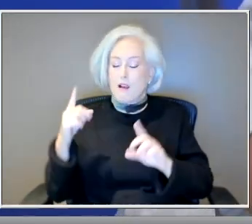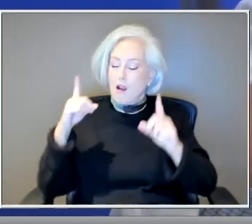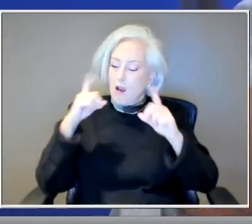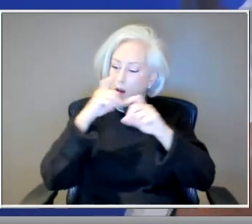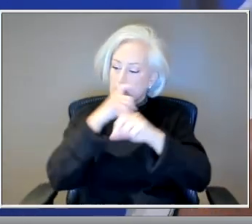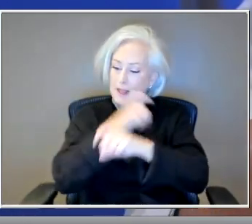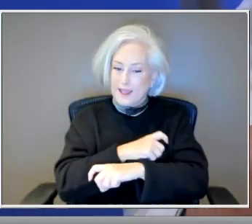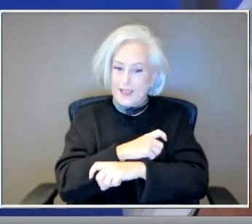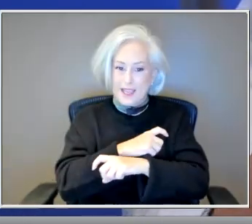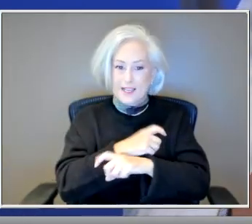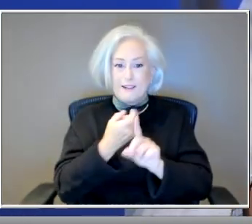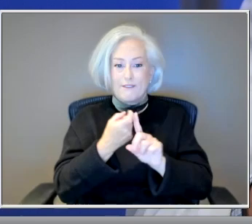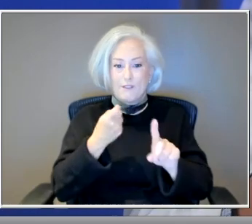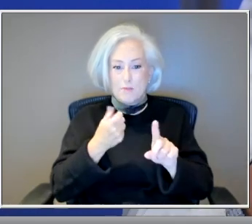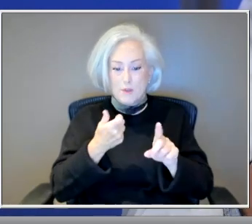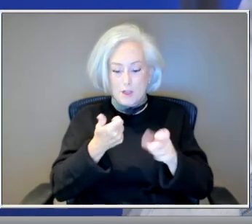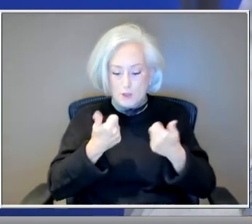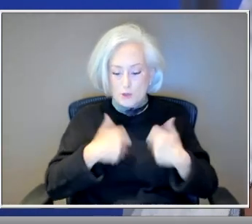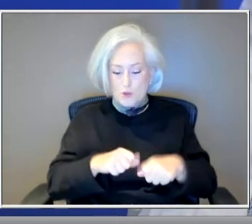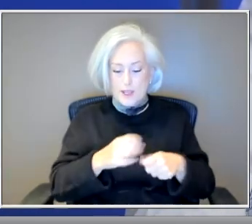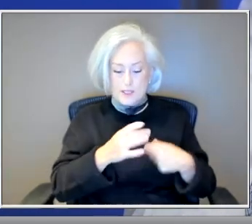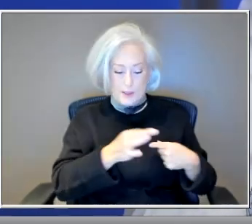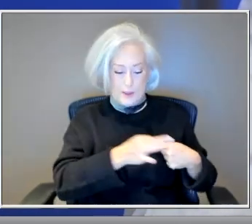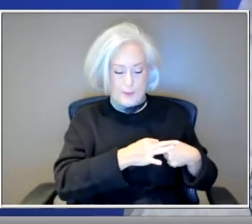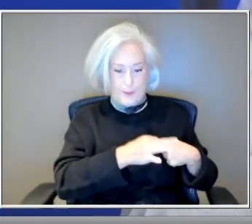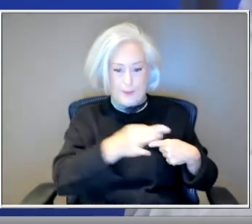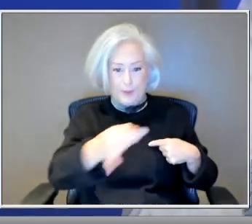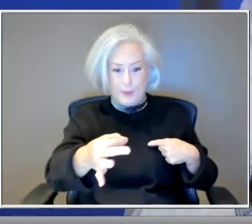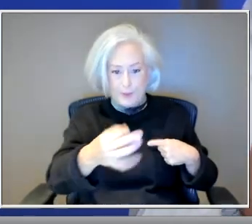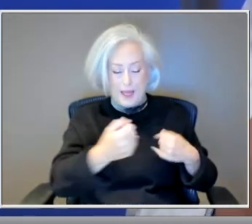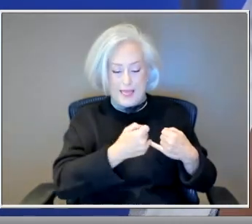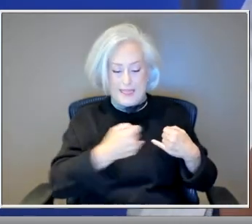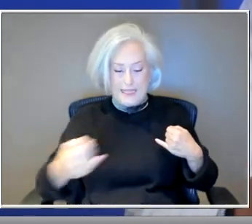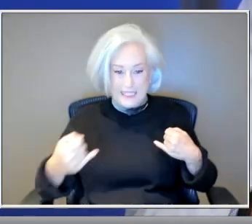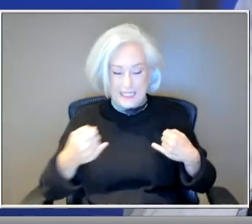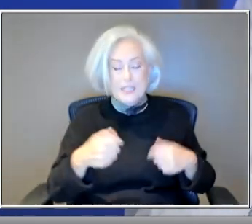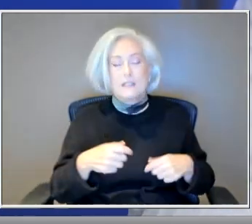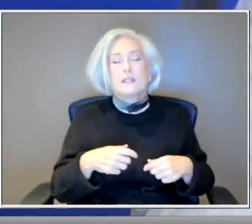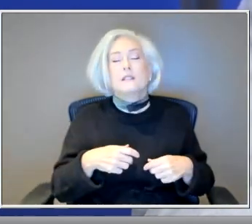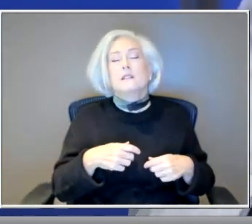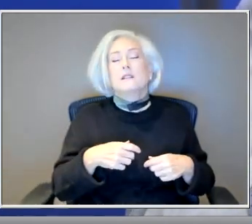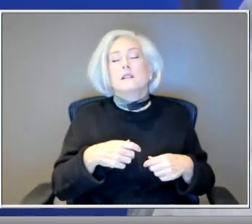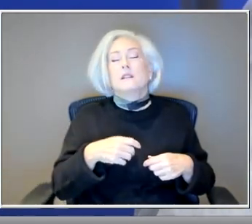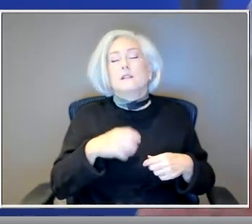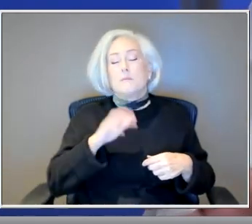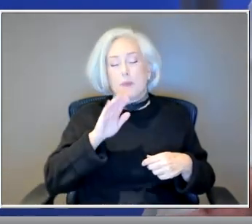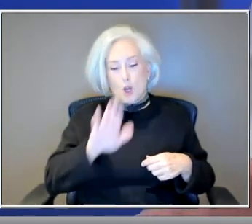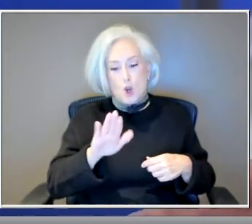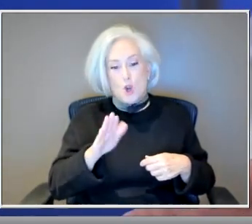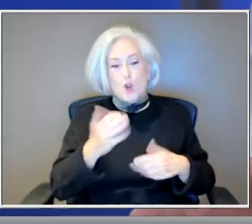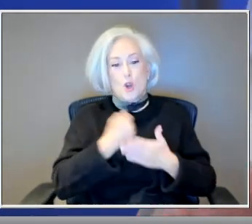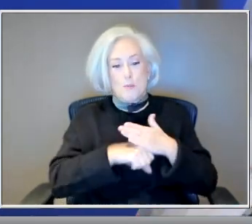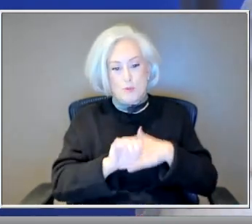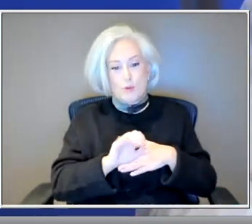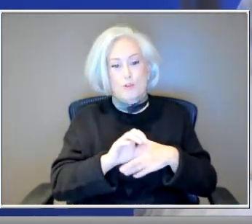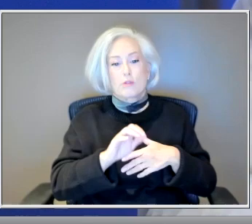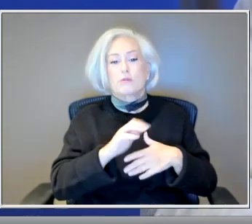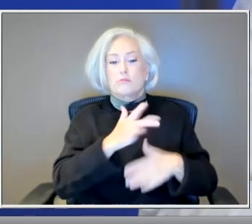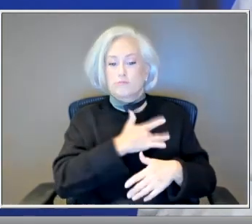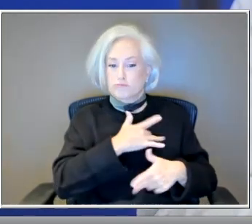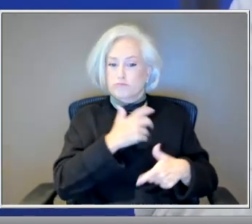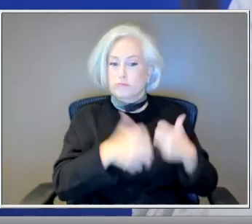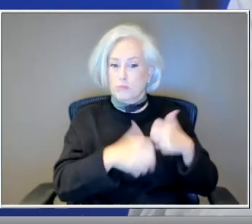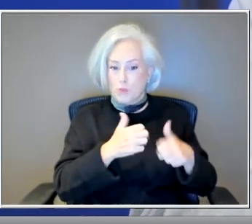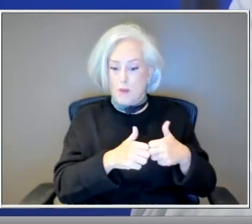but from her heart perspective and her congenital heart disease and her disorder, she's complex in that as well. And so we